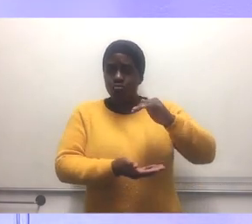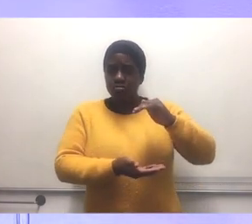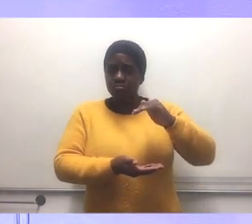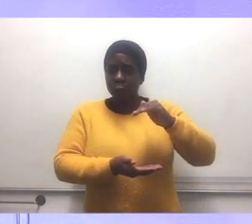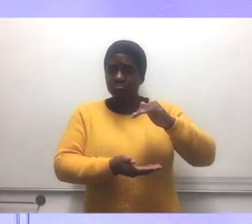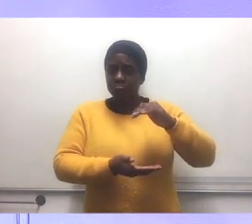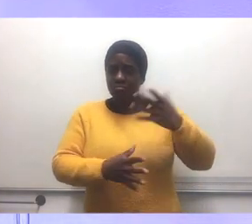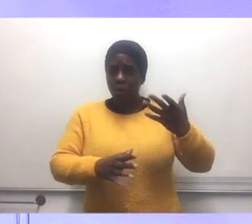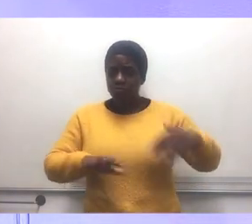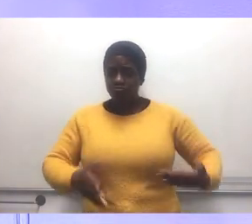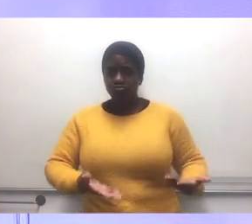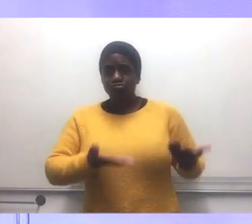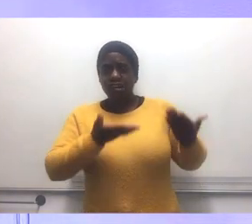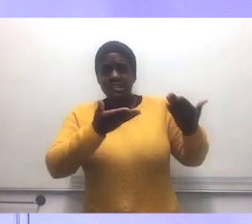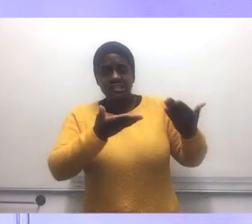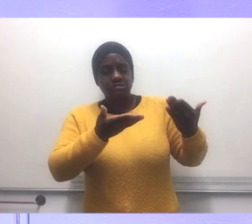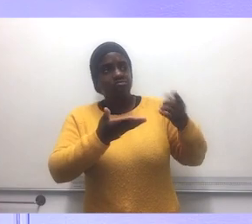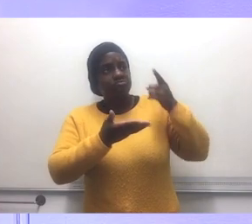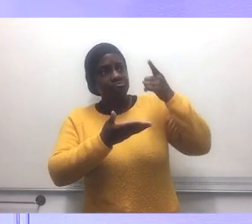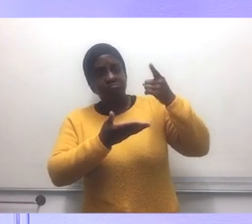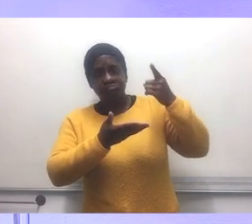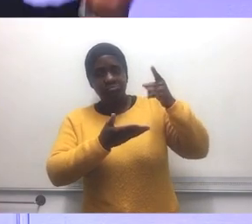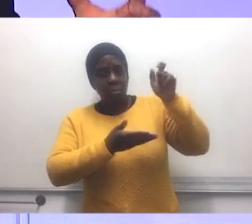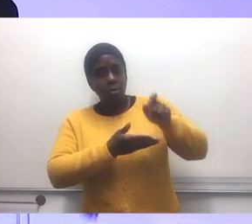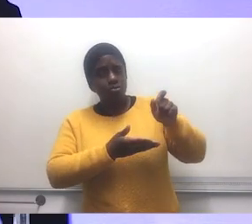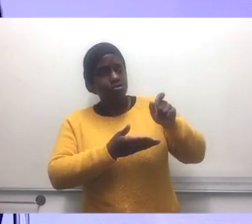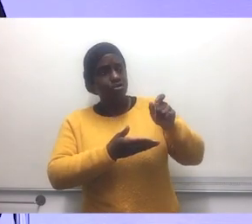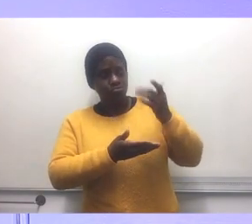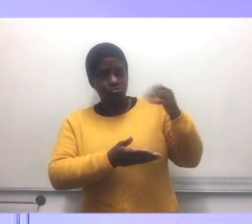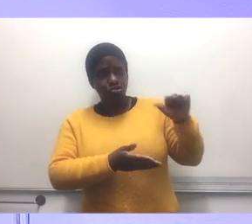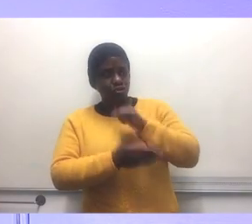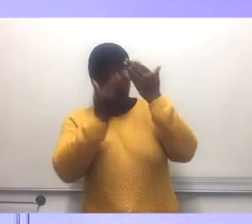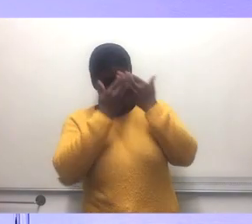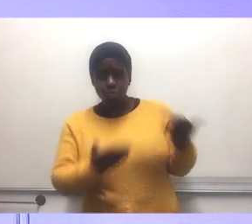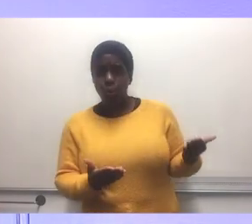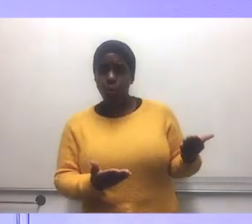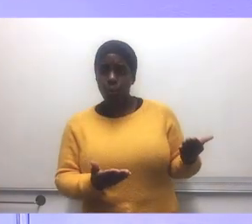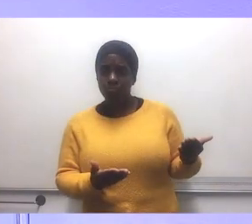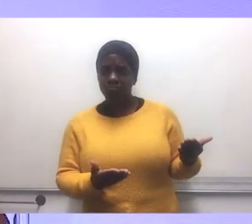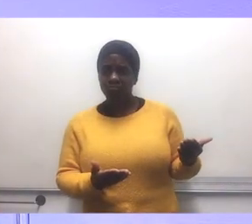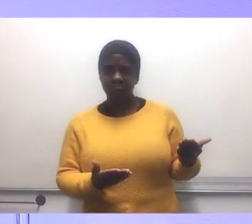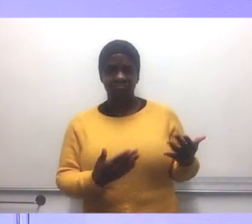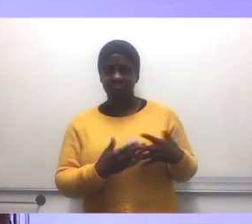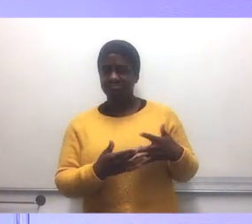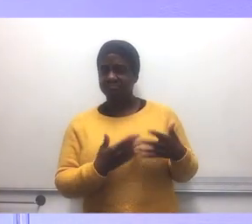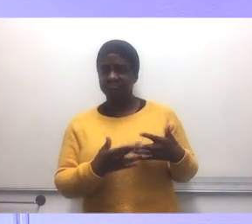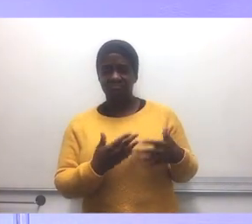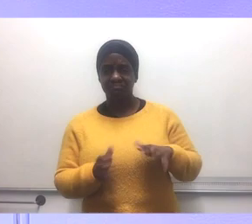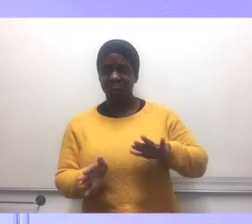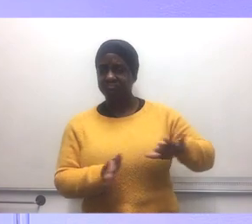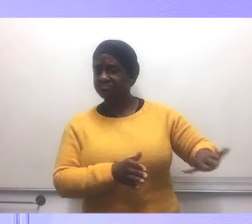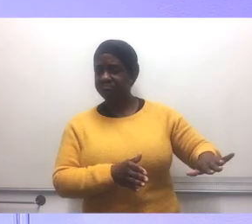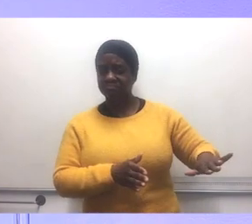in the place of a religious figure that is adored. But I don't care who